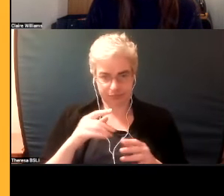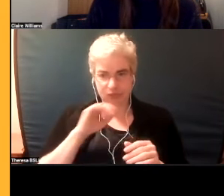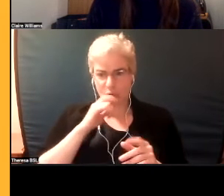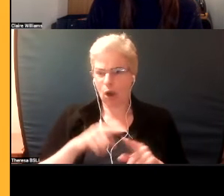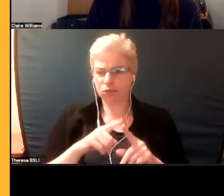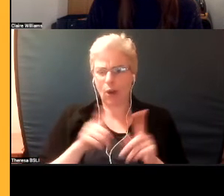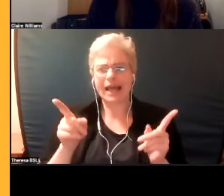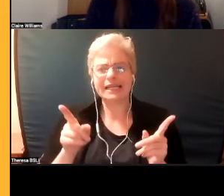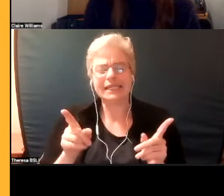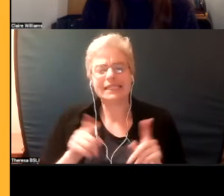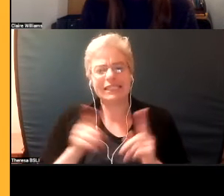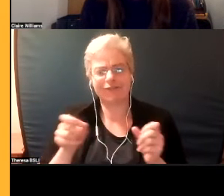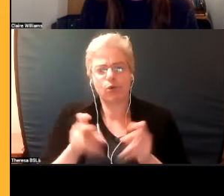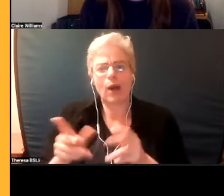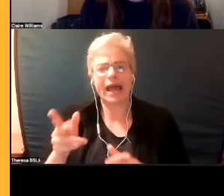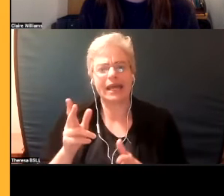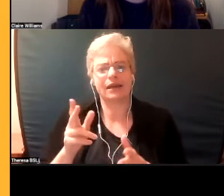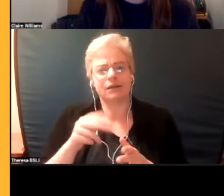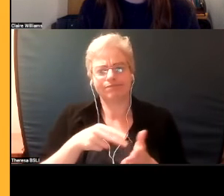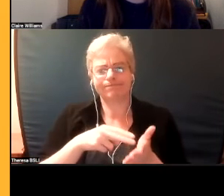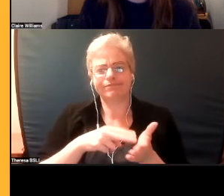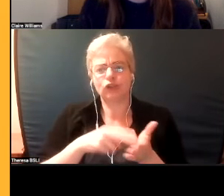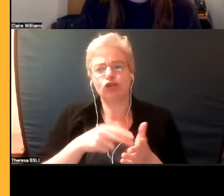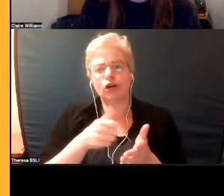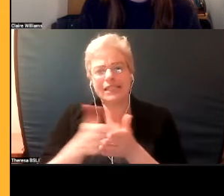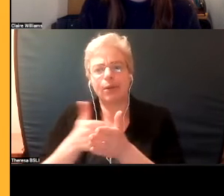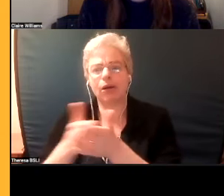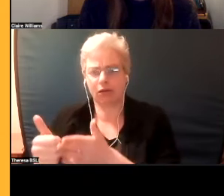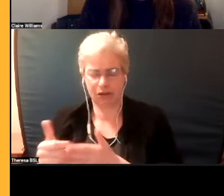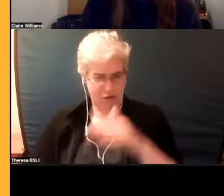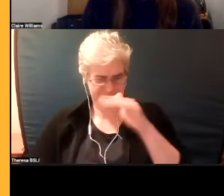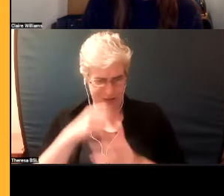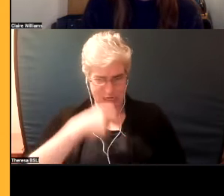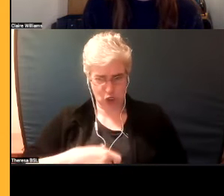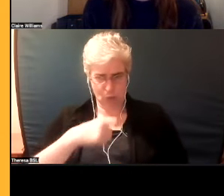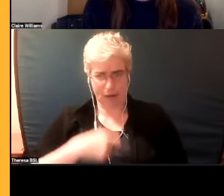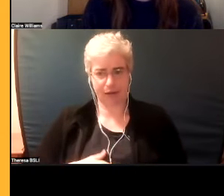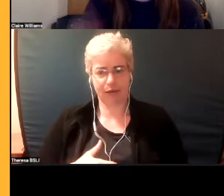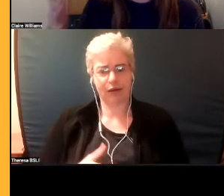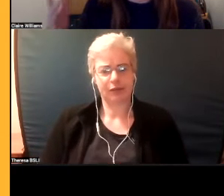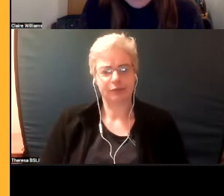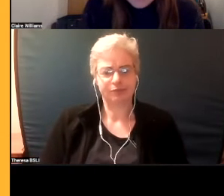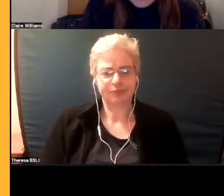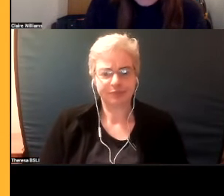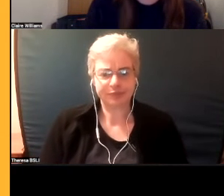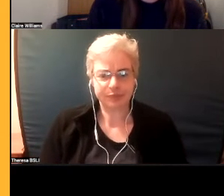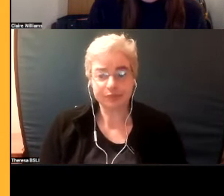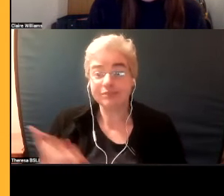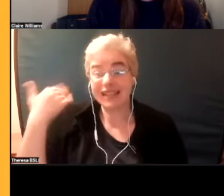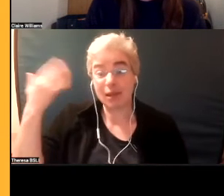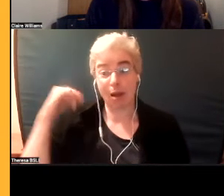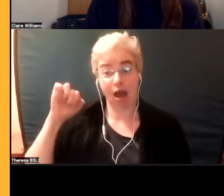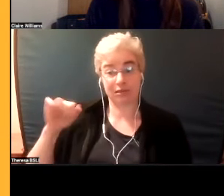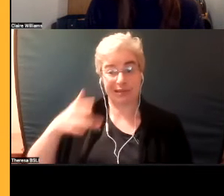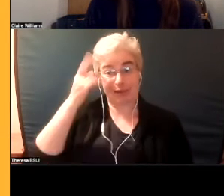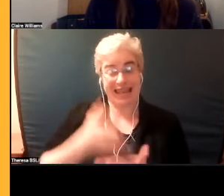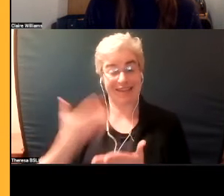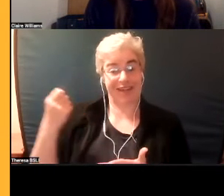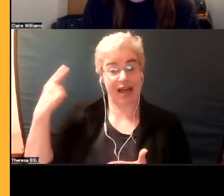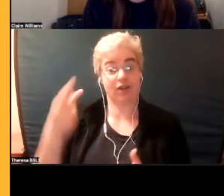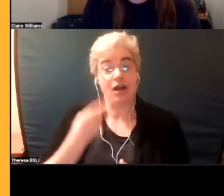relational ways that identify us as fully human, according to the world in the past. This is